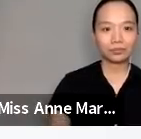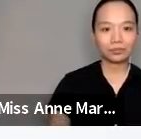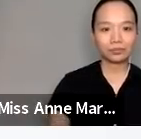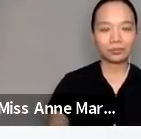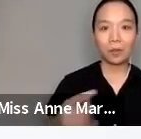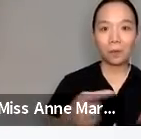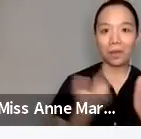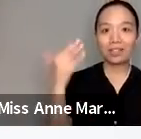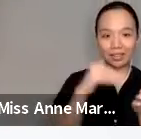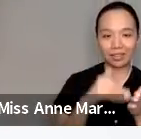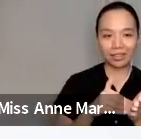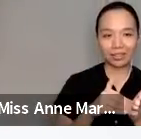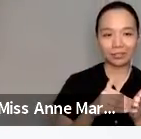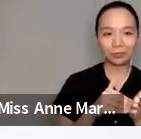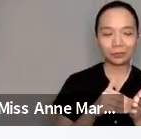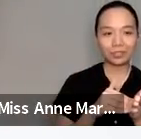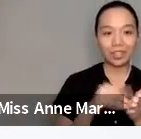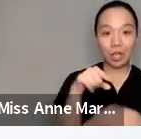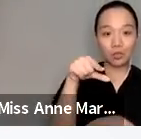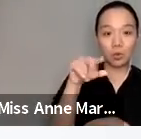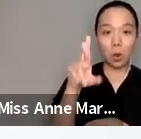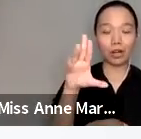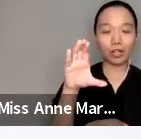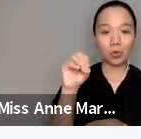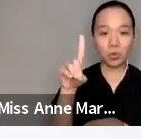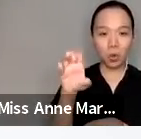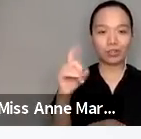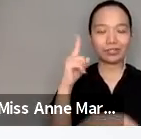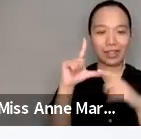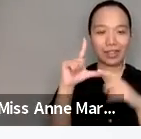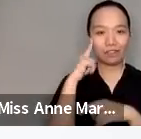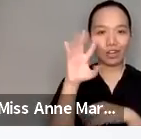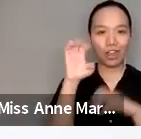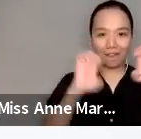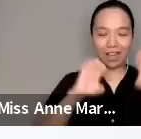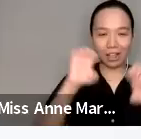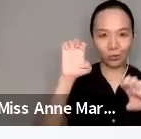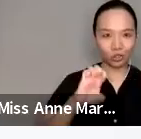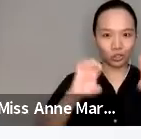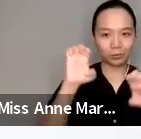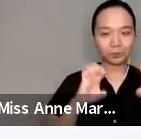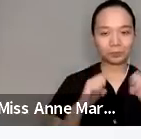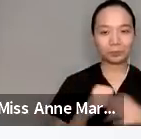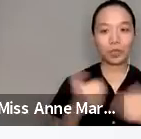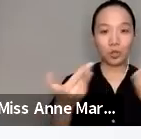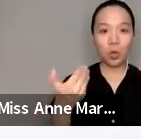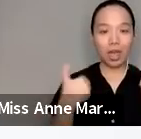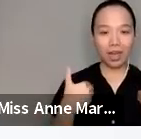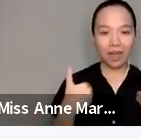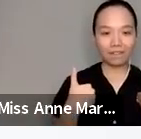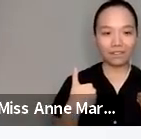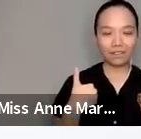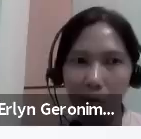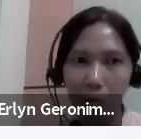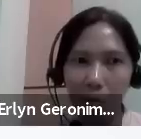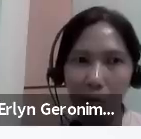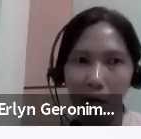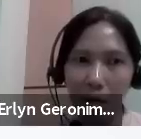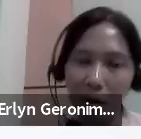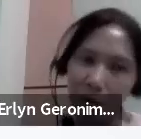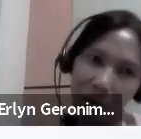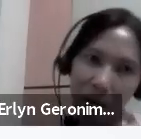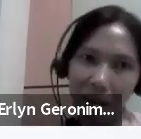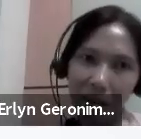Once again, this is the QR code and the link for your evaluation. You have at least 1 hour